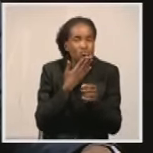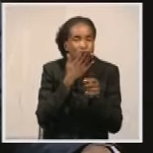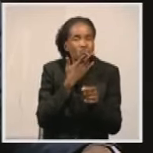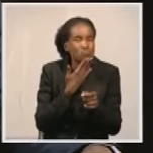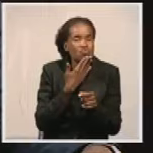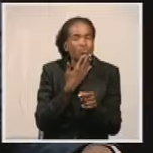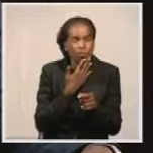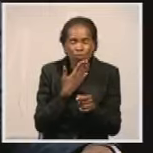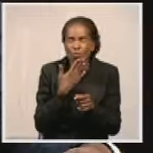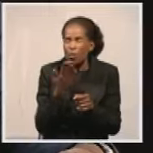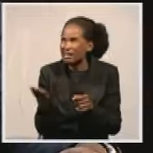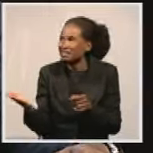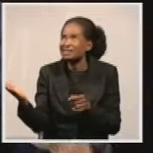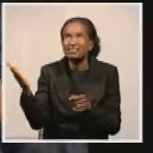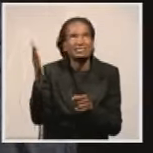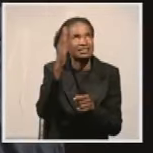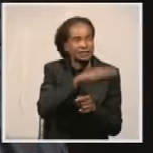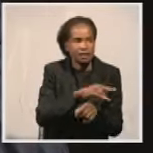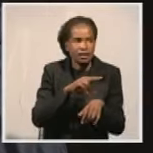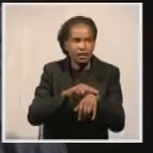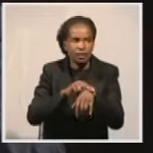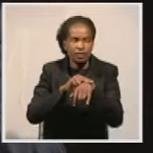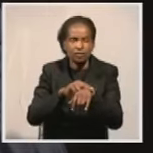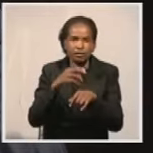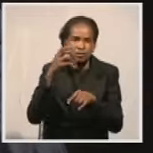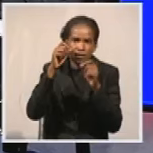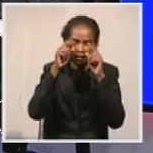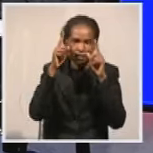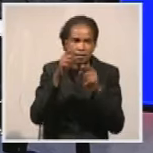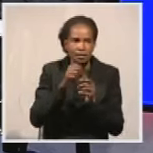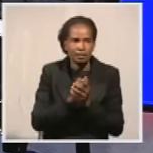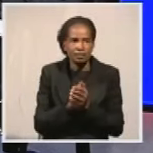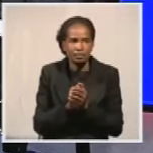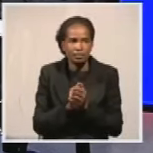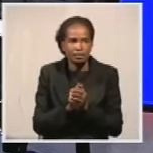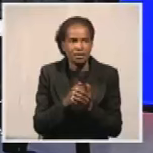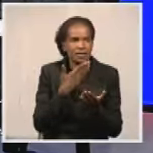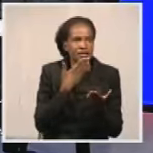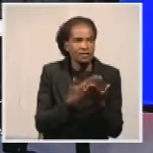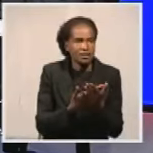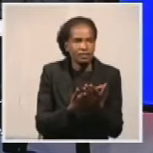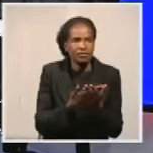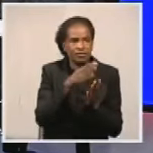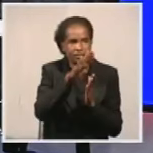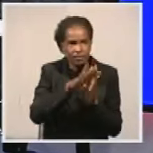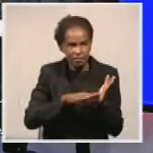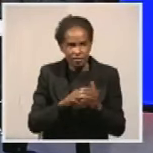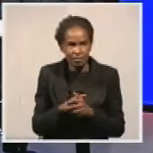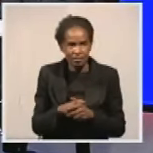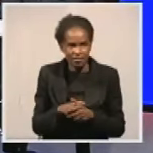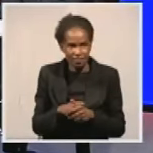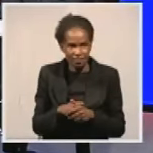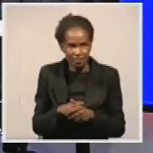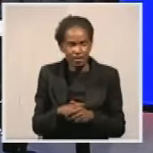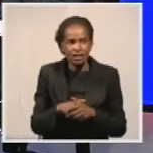the studio. I'm glad to be joined by Dr. Pendukeni Ivula-Ithana here in the studio. Mama Ithana, thank you so much for making time out to join me. It's good to